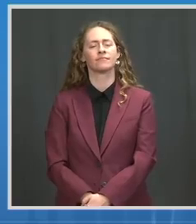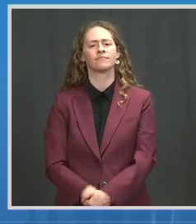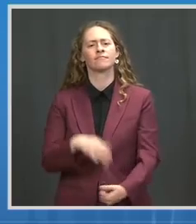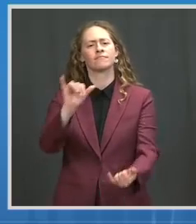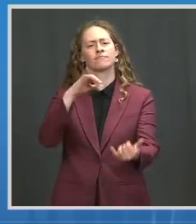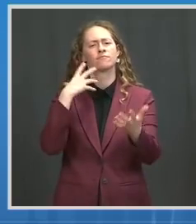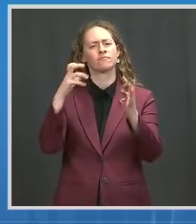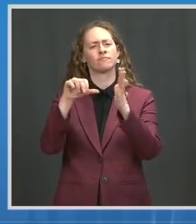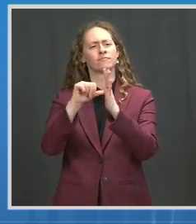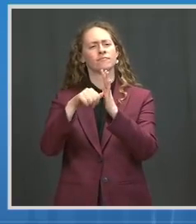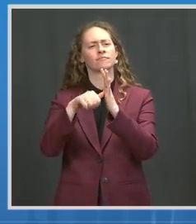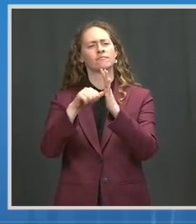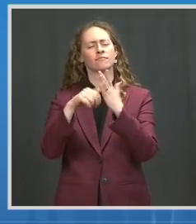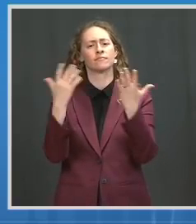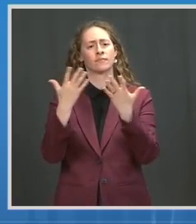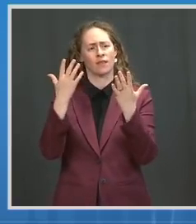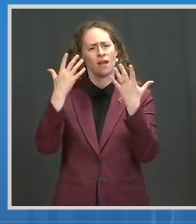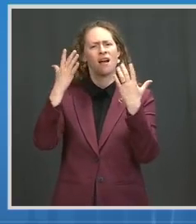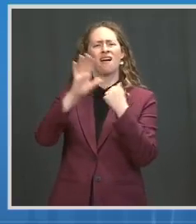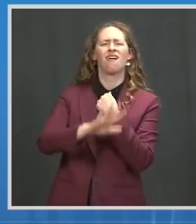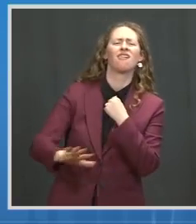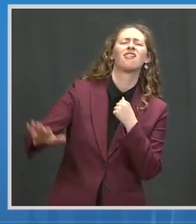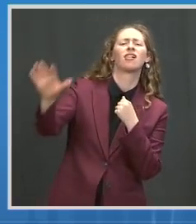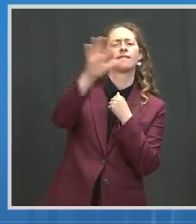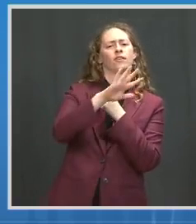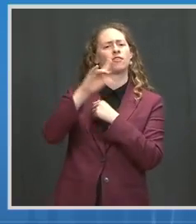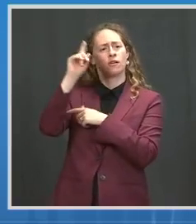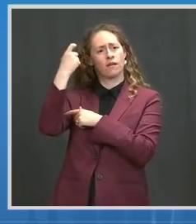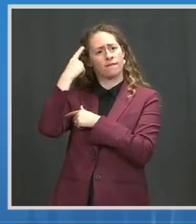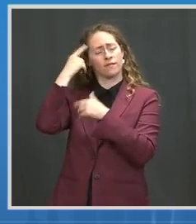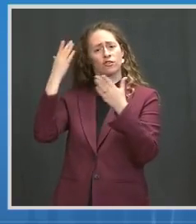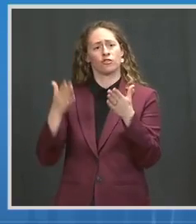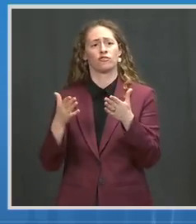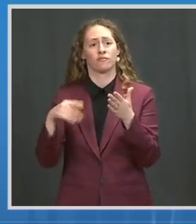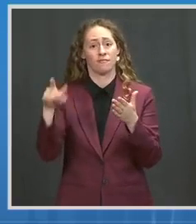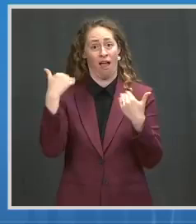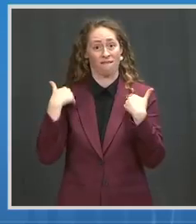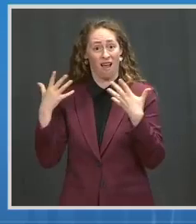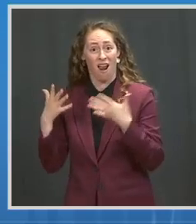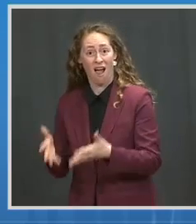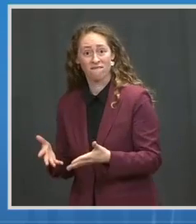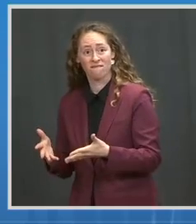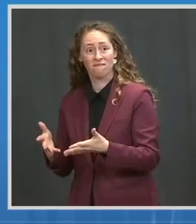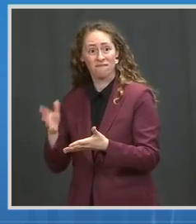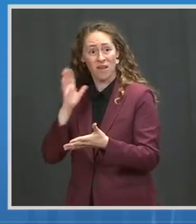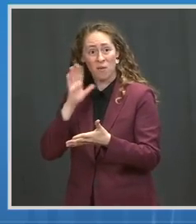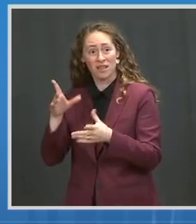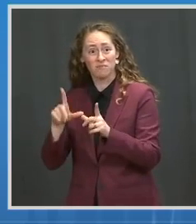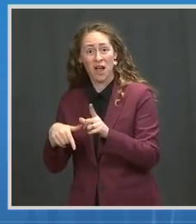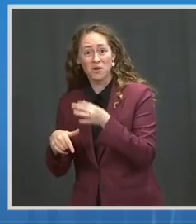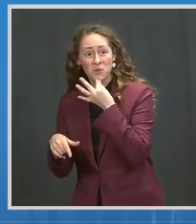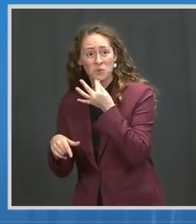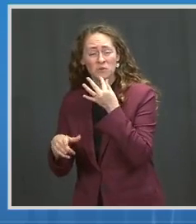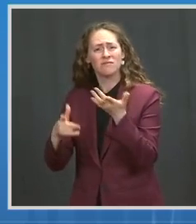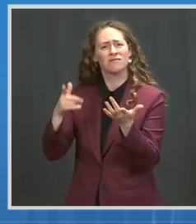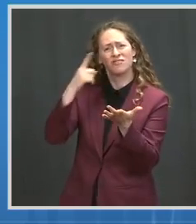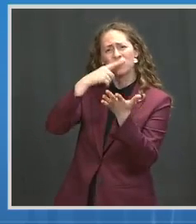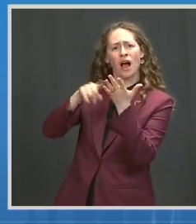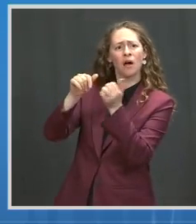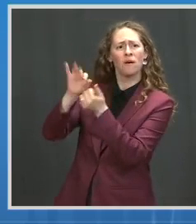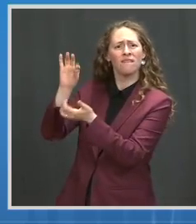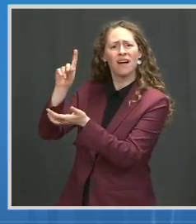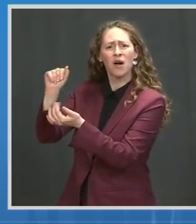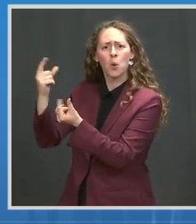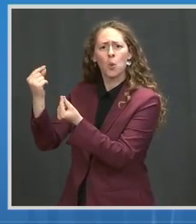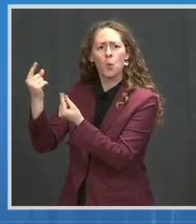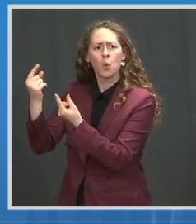governor who has doses that they worry may be expiring to work with the FDA directly on the proper